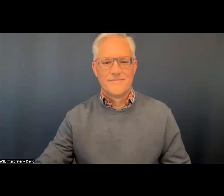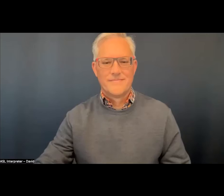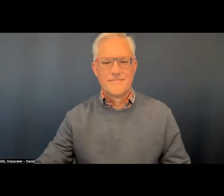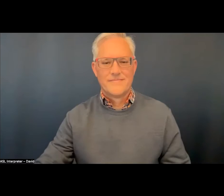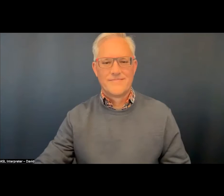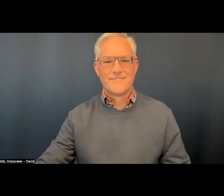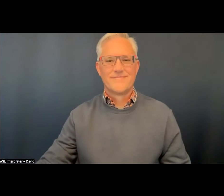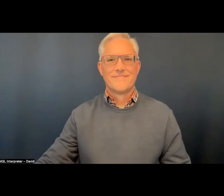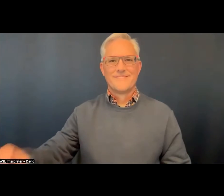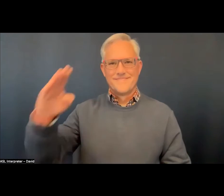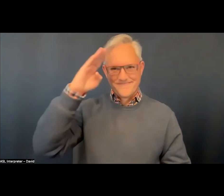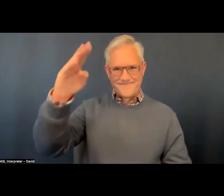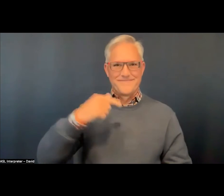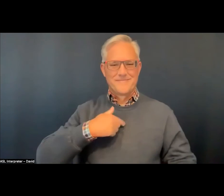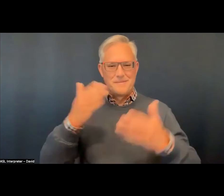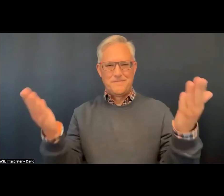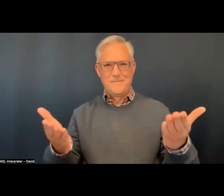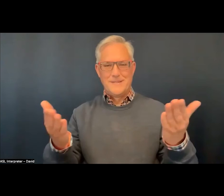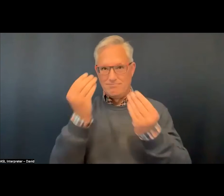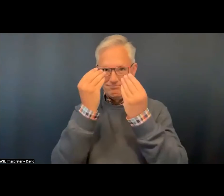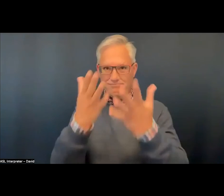I'm here. Hi, everybody.